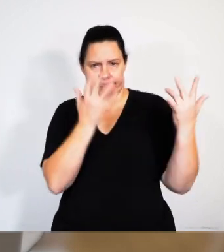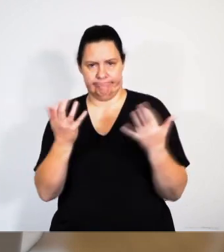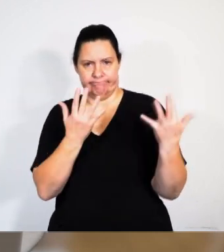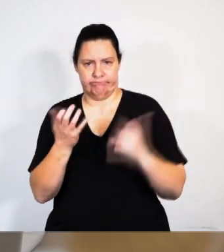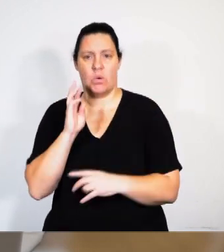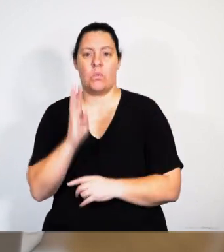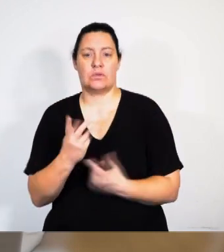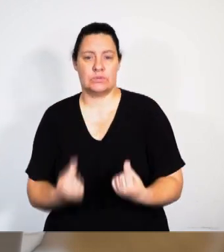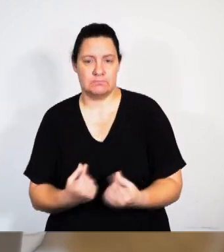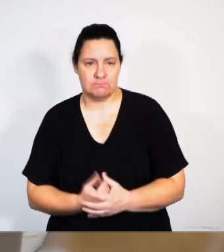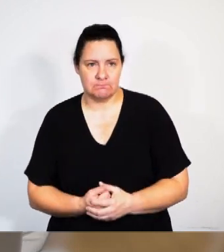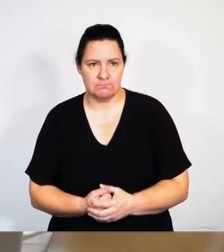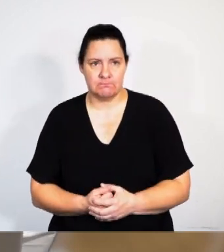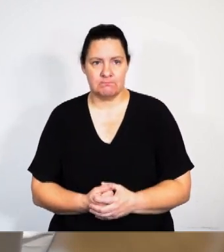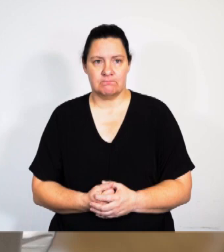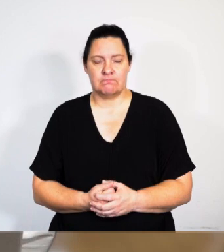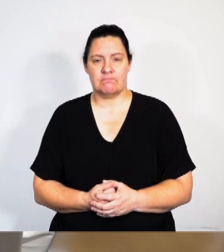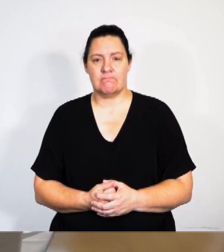doing more calculations today.